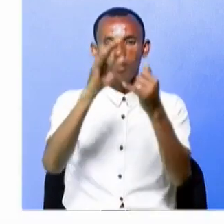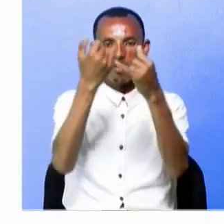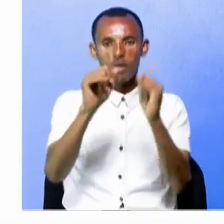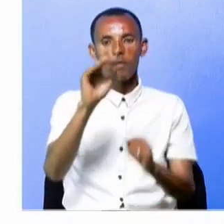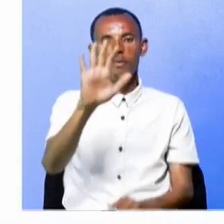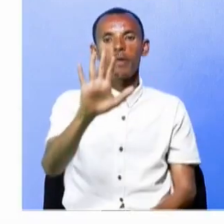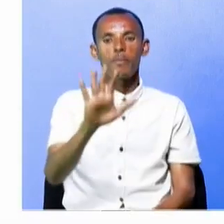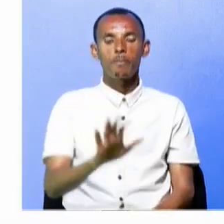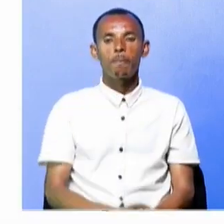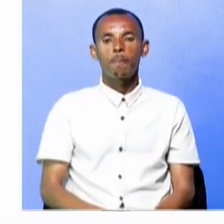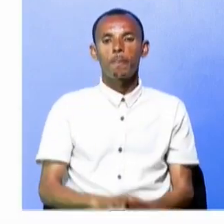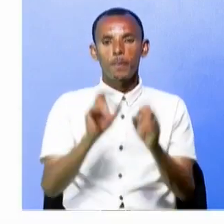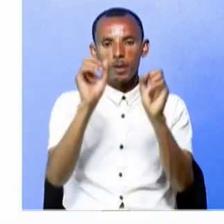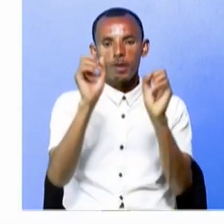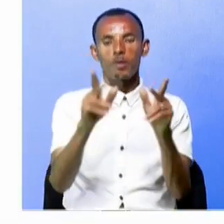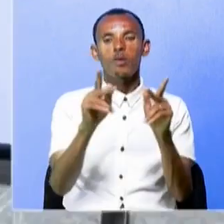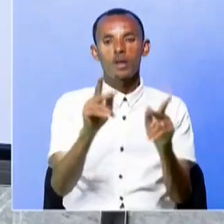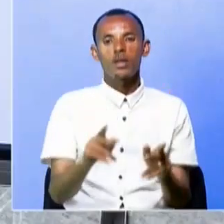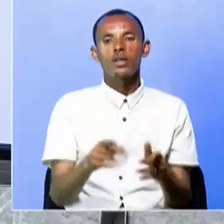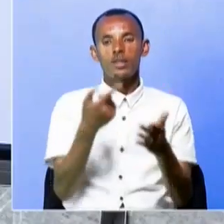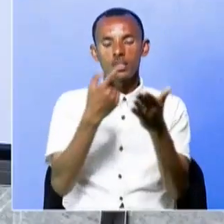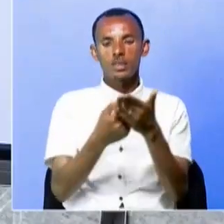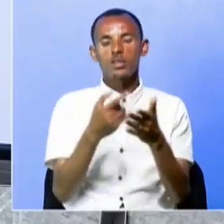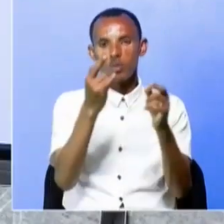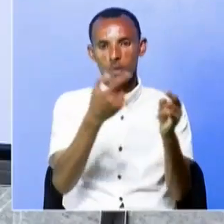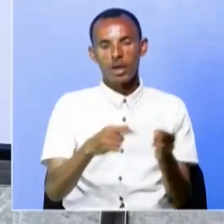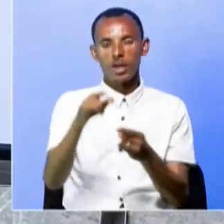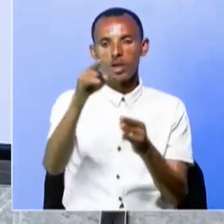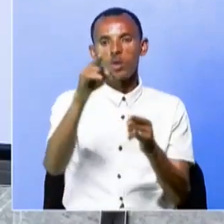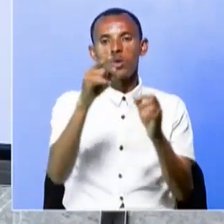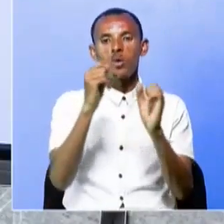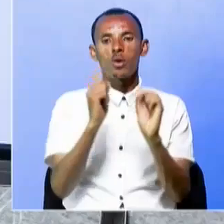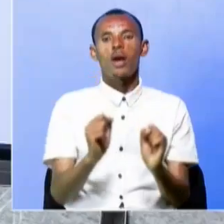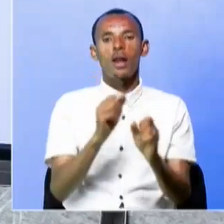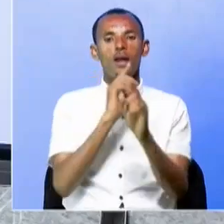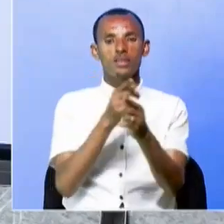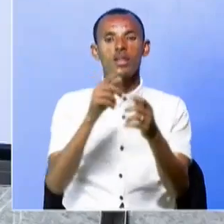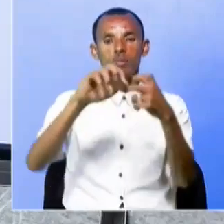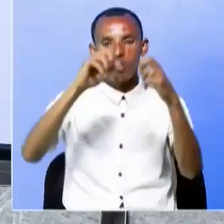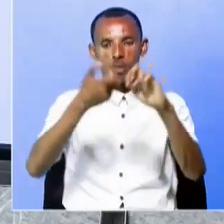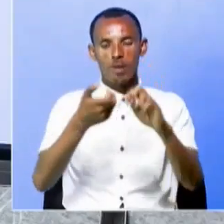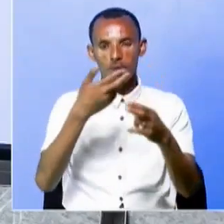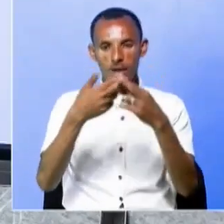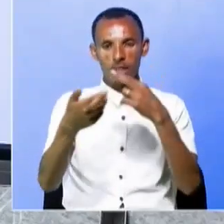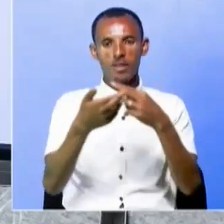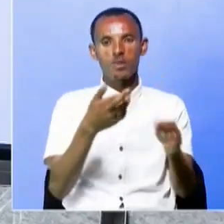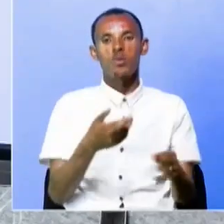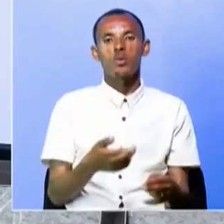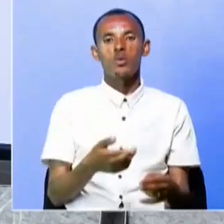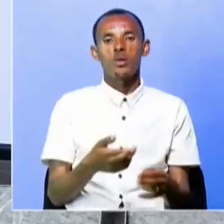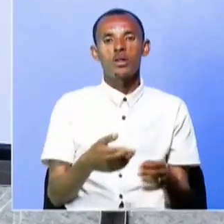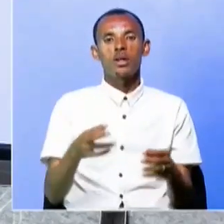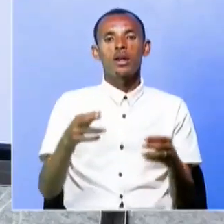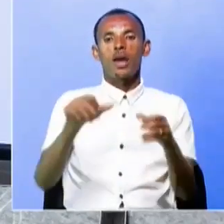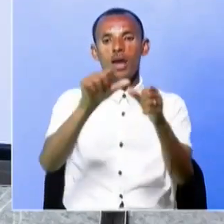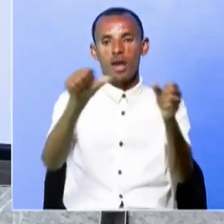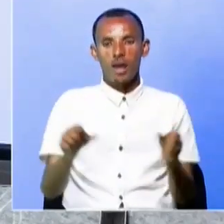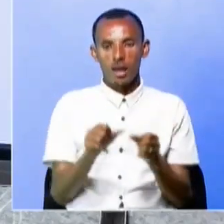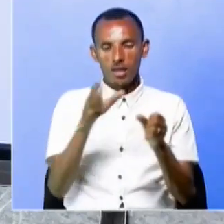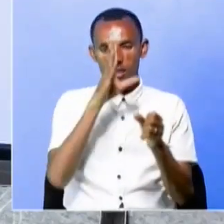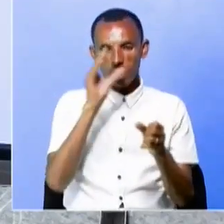5. Okay? So this way you can answer problems related to the